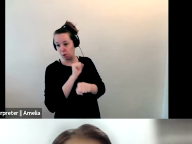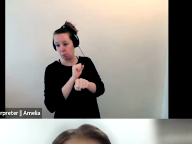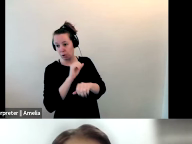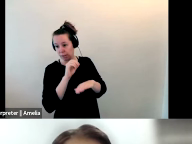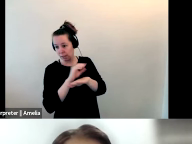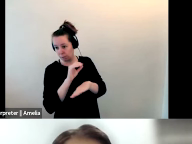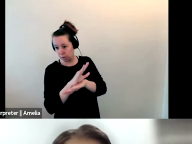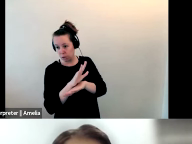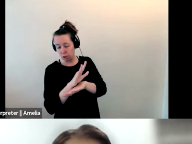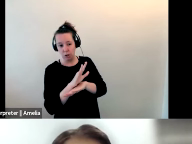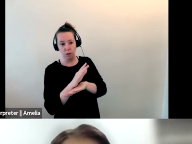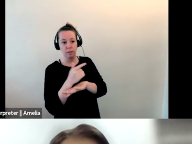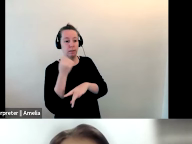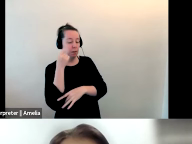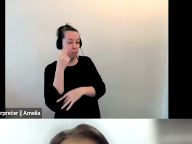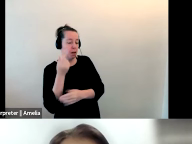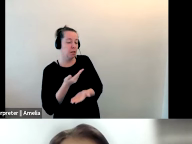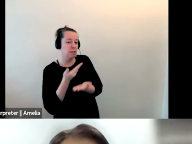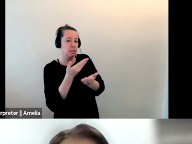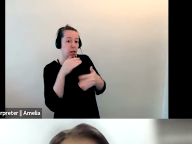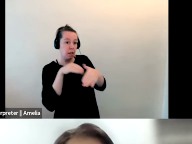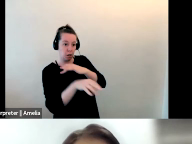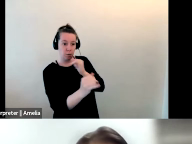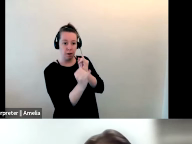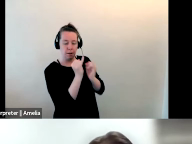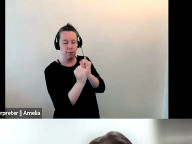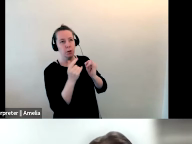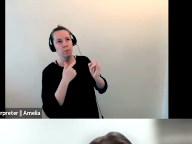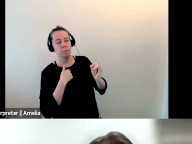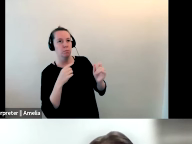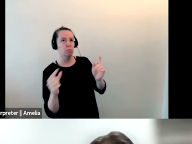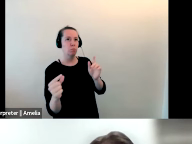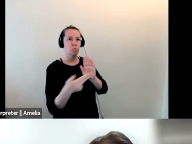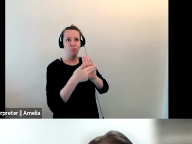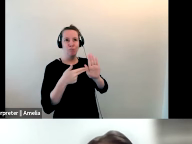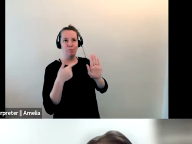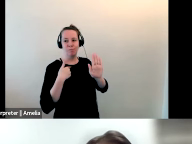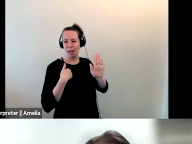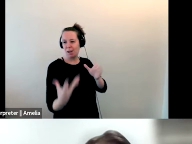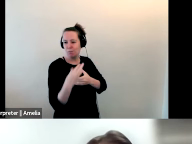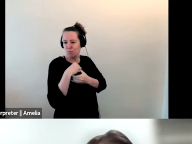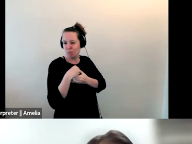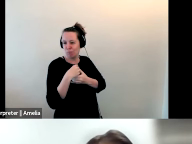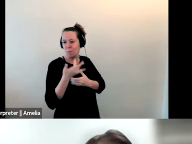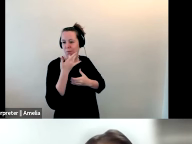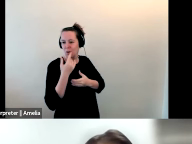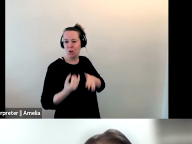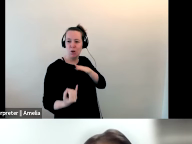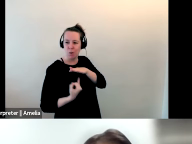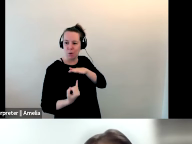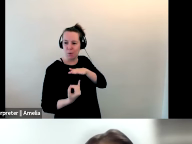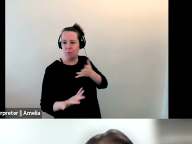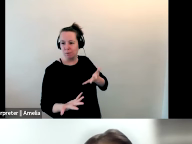an interview and use the word introverted. But what I like is as we move outside the circle, there's some better words to use, which you mentioned. So you might say,